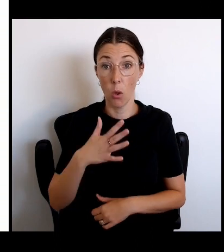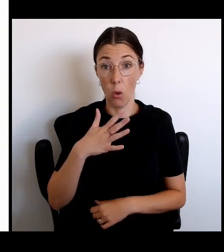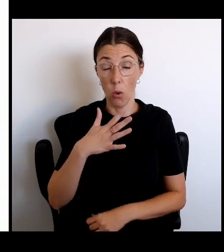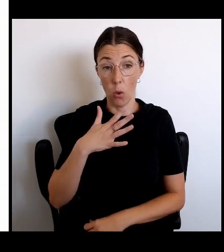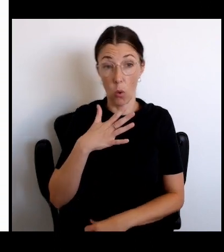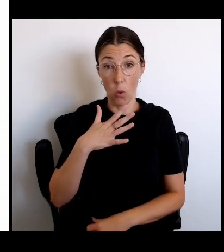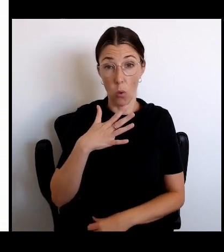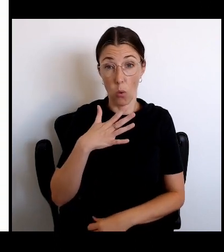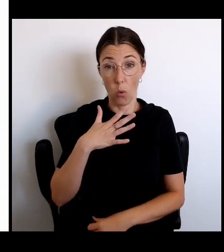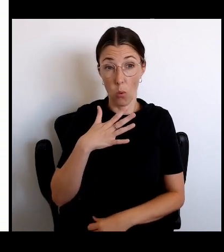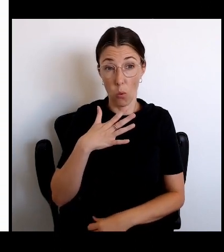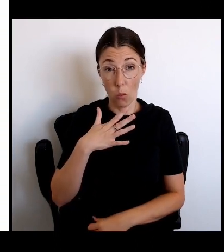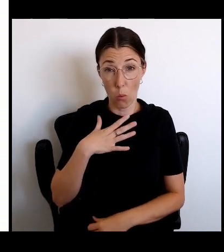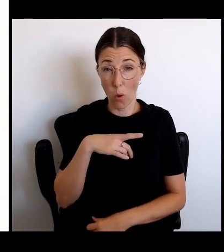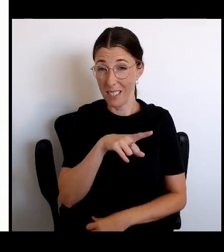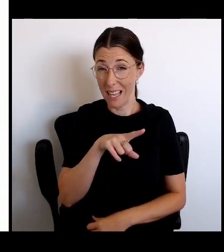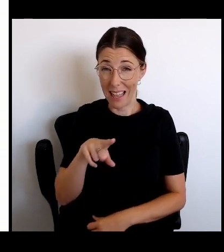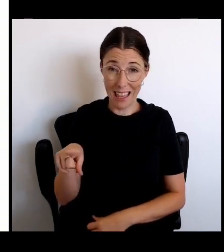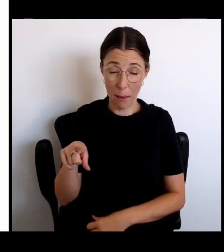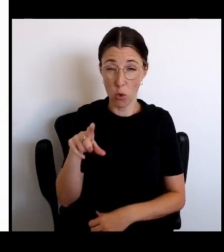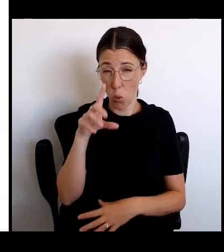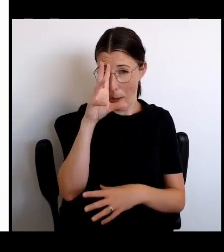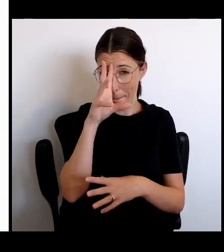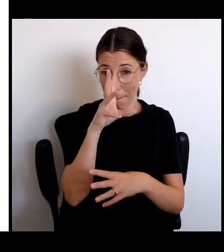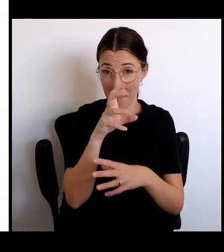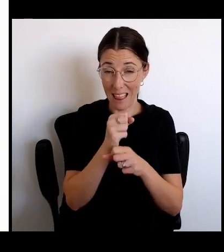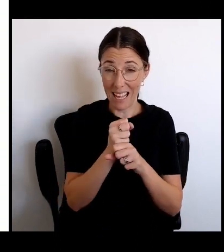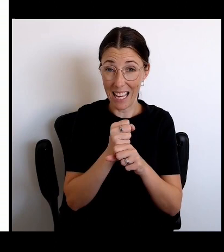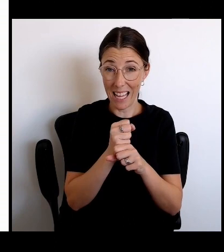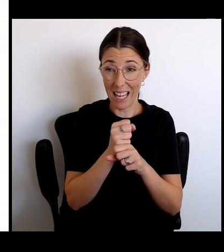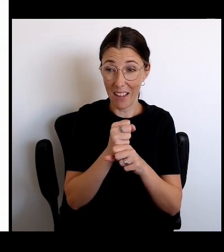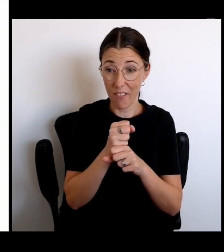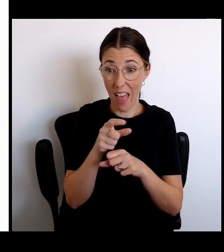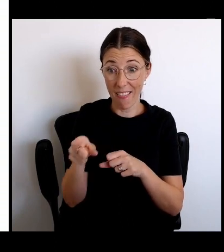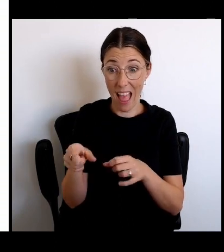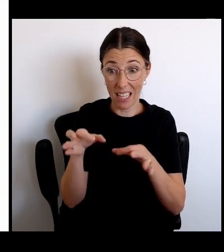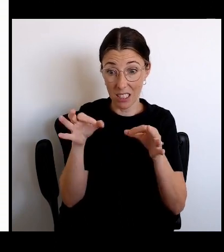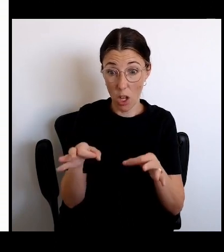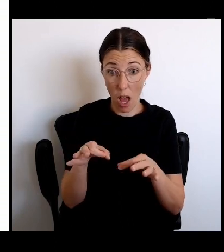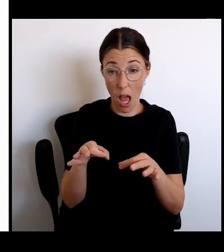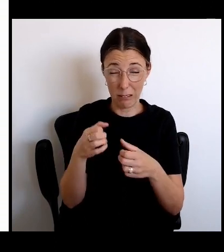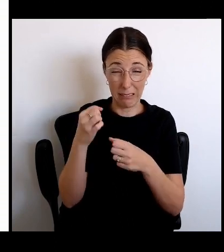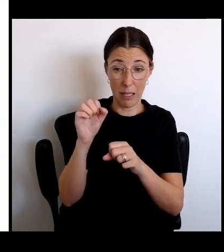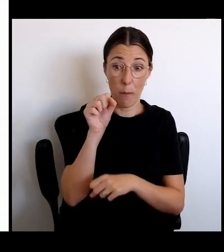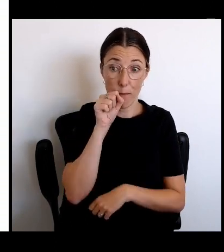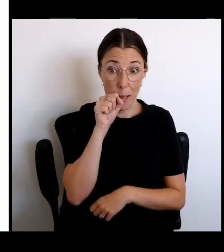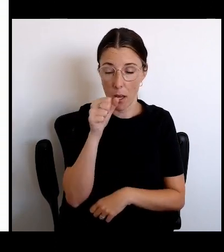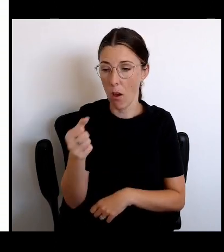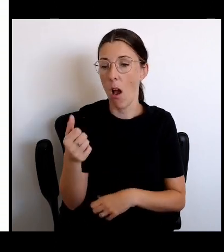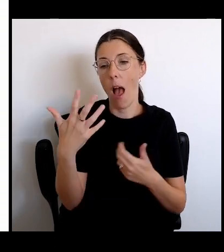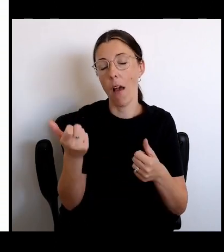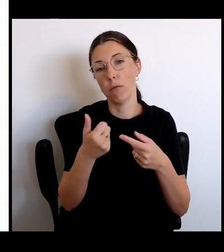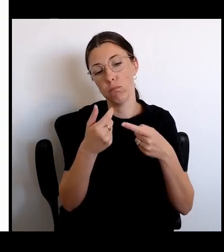the benefits that they are receiving from not vaping. So we want them to be able to articulate and really believe that they